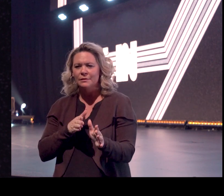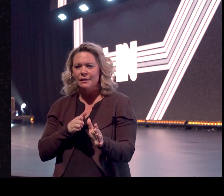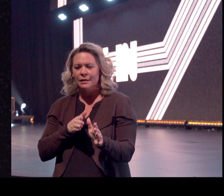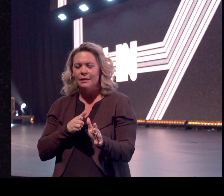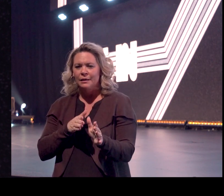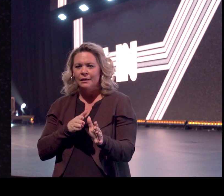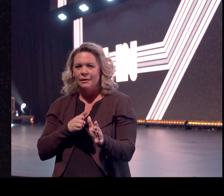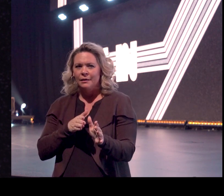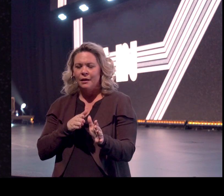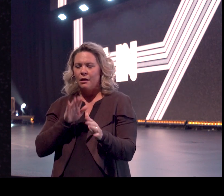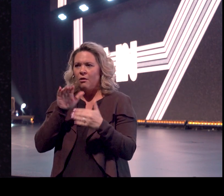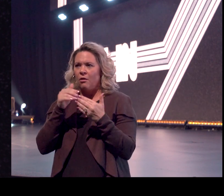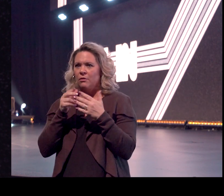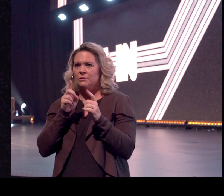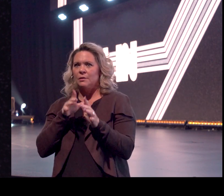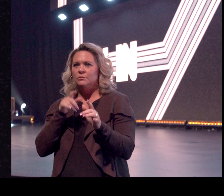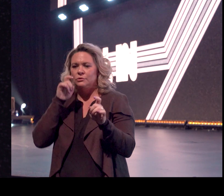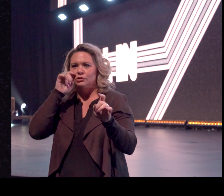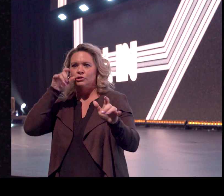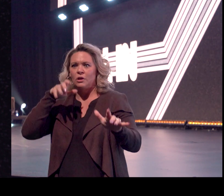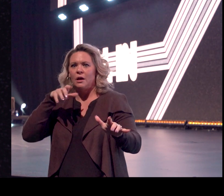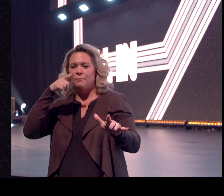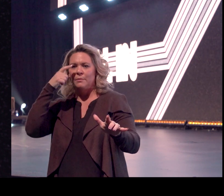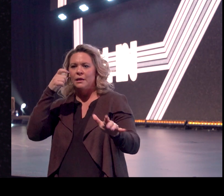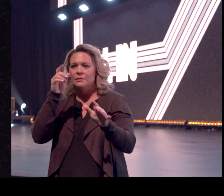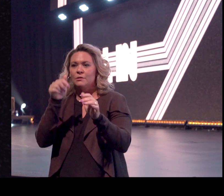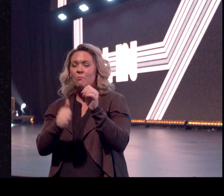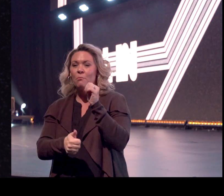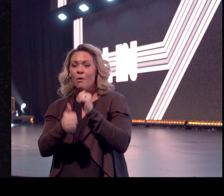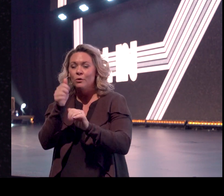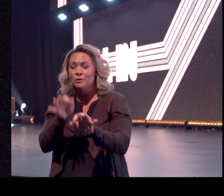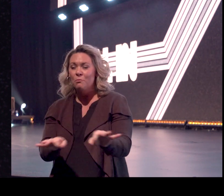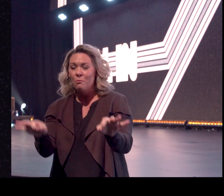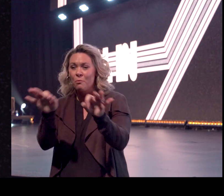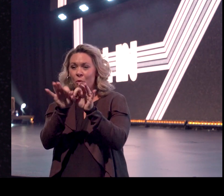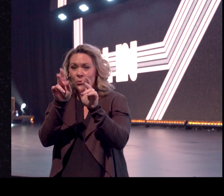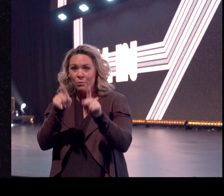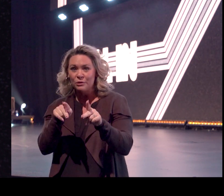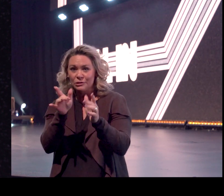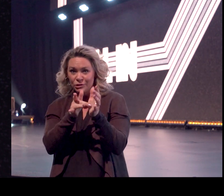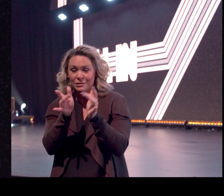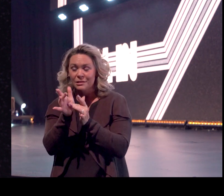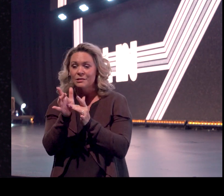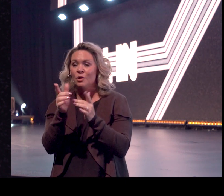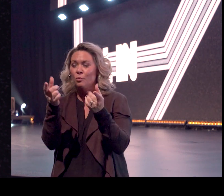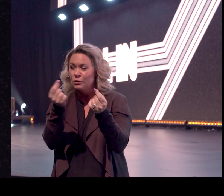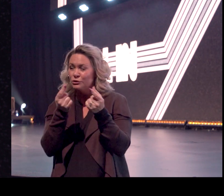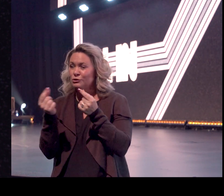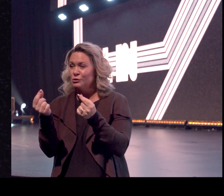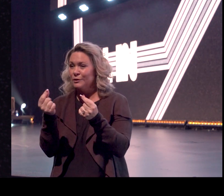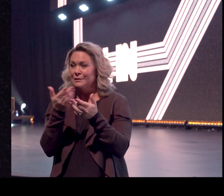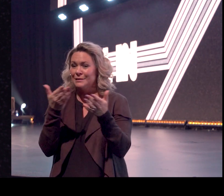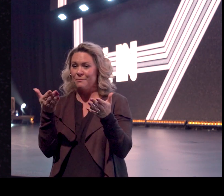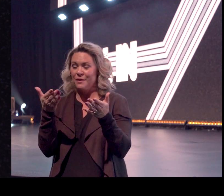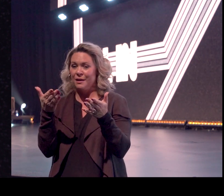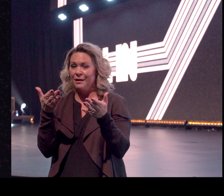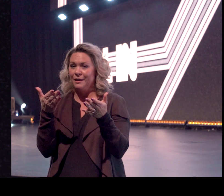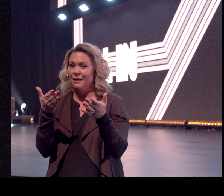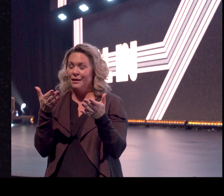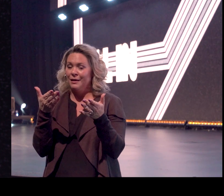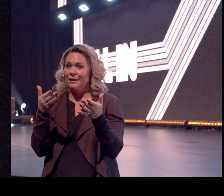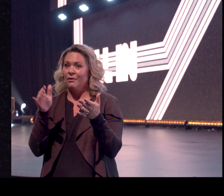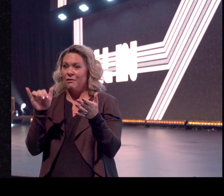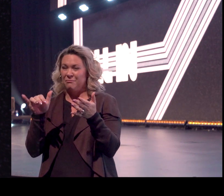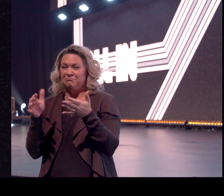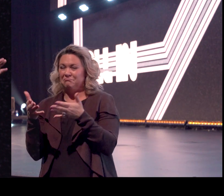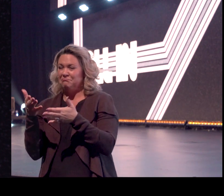if you were there, you could have heard a pin drop. Because the most important person in the room was doing something that no